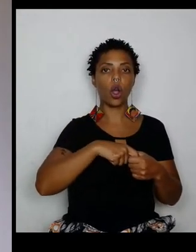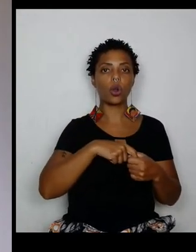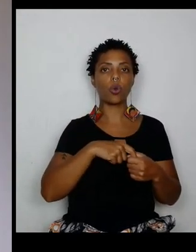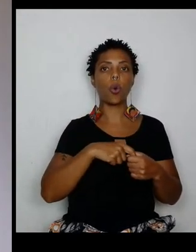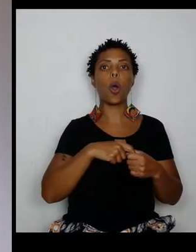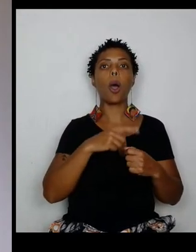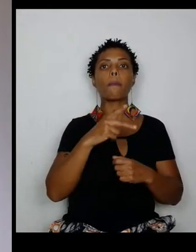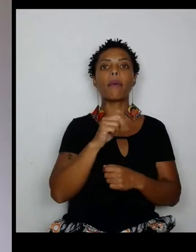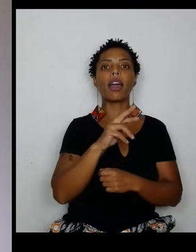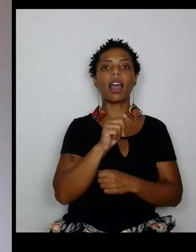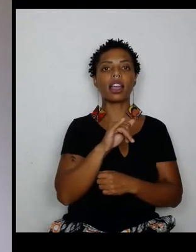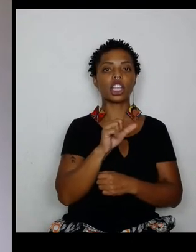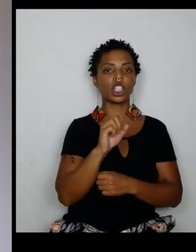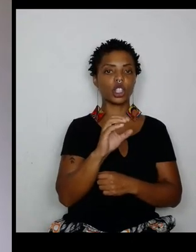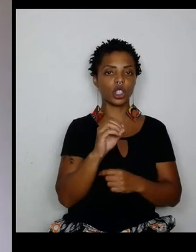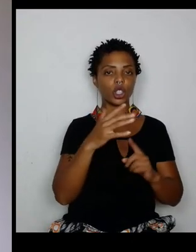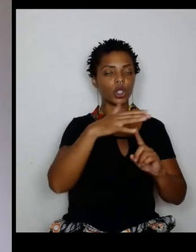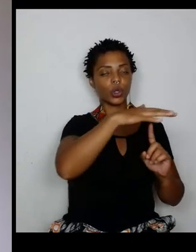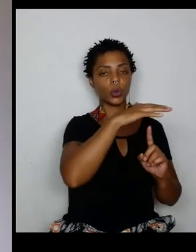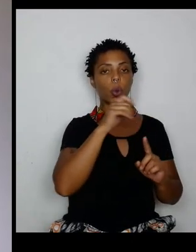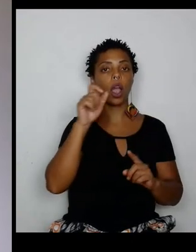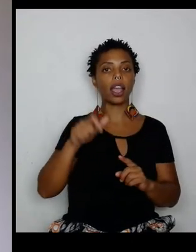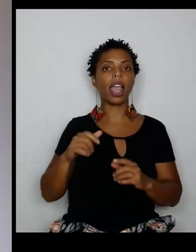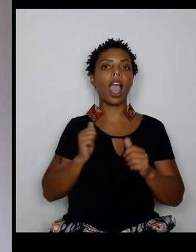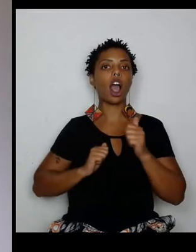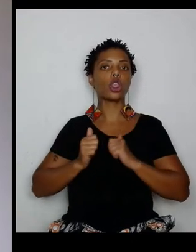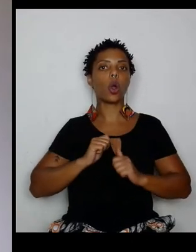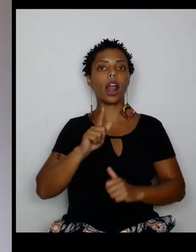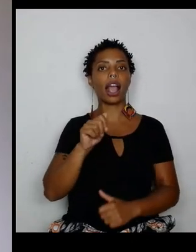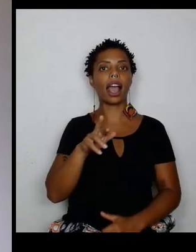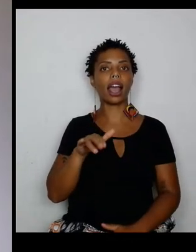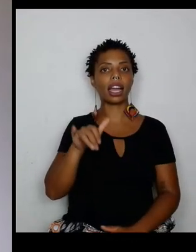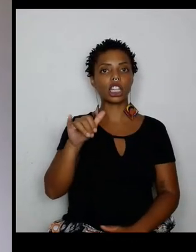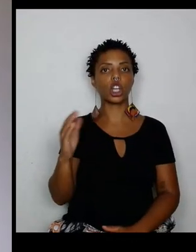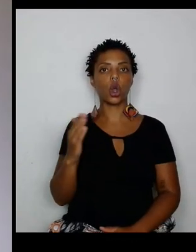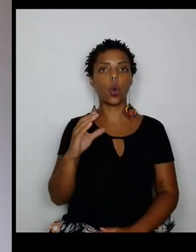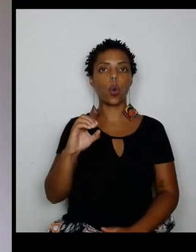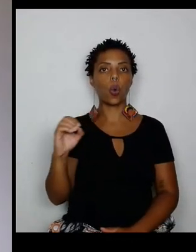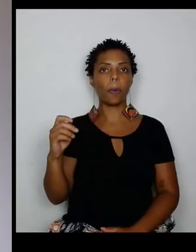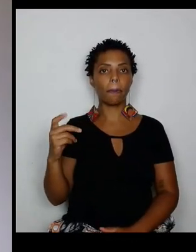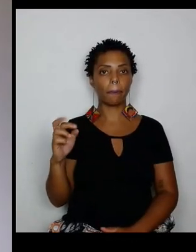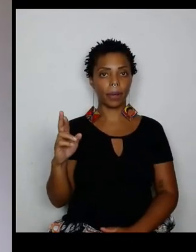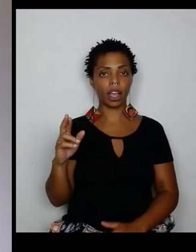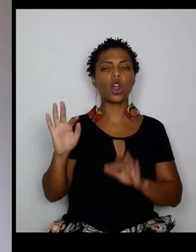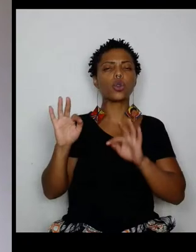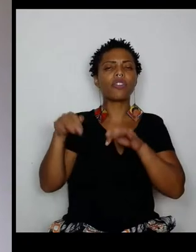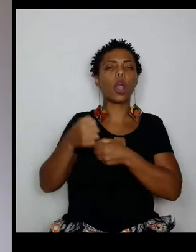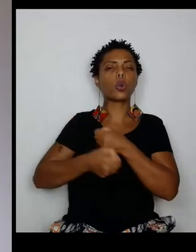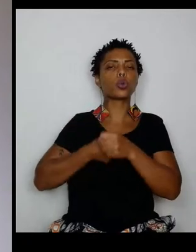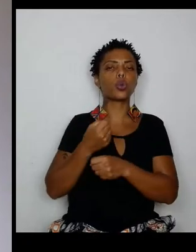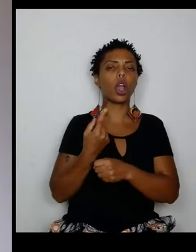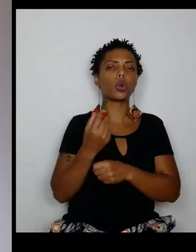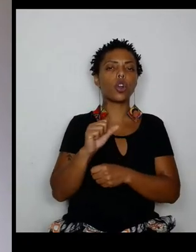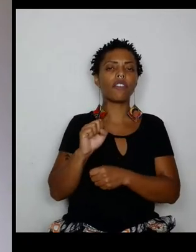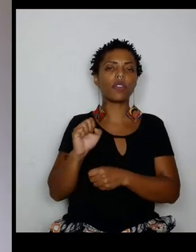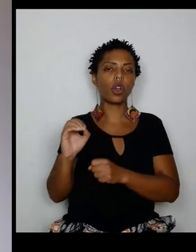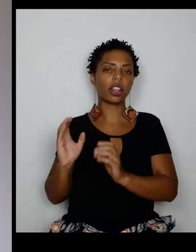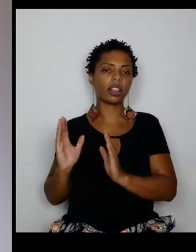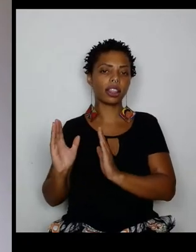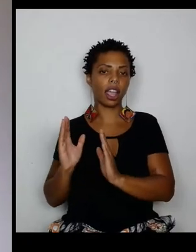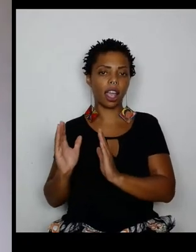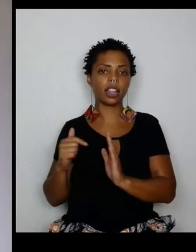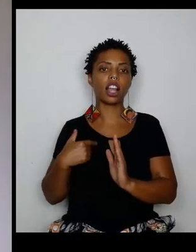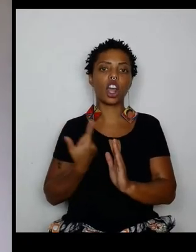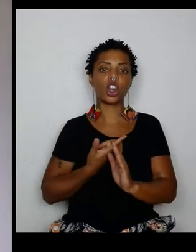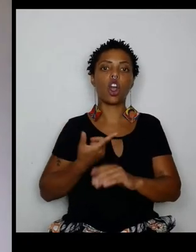women's group this had been in the late 80s and we did a fundraiser at hollywood cinema in avondale we showed return to paradise all our moms you know all our family